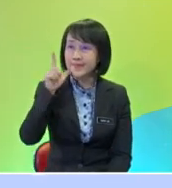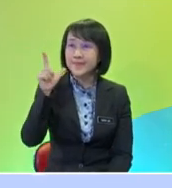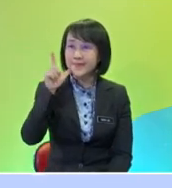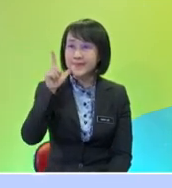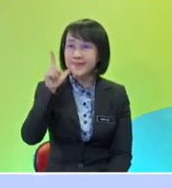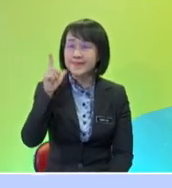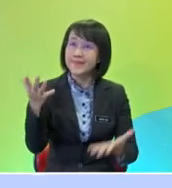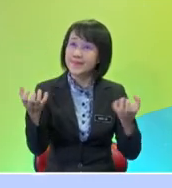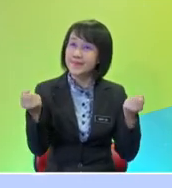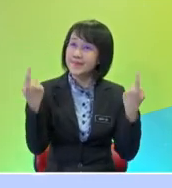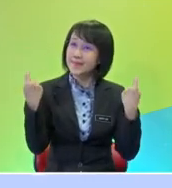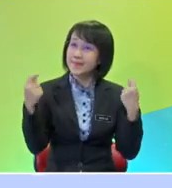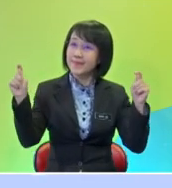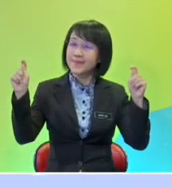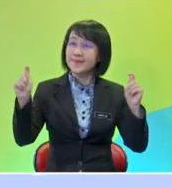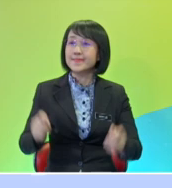Yes, Lara, give it a go.